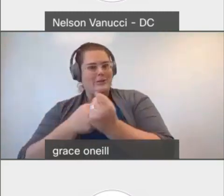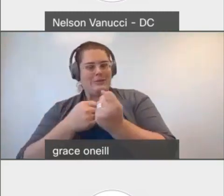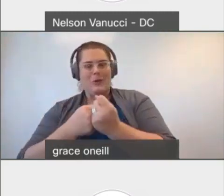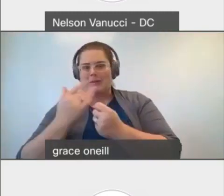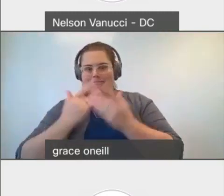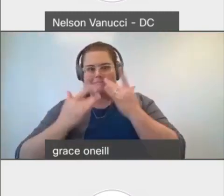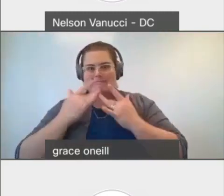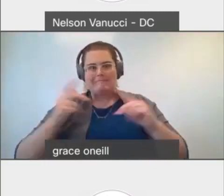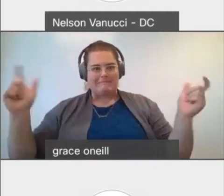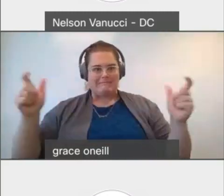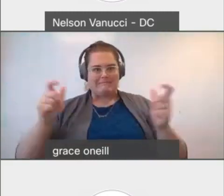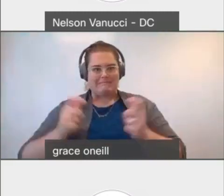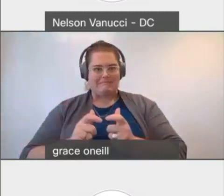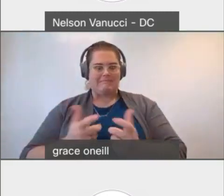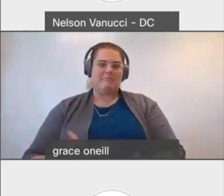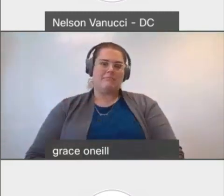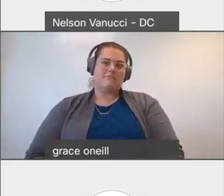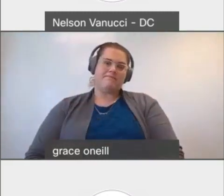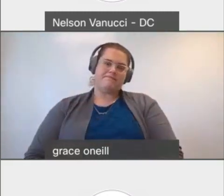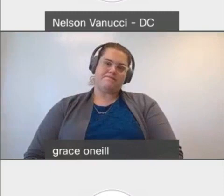for providers to lend support.